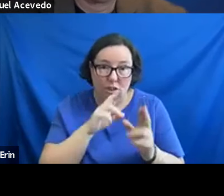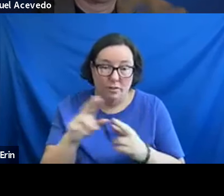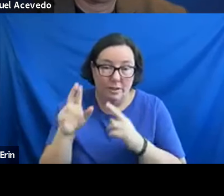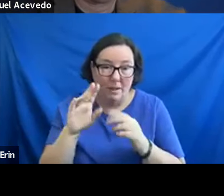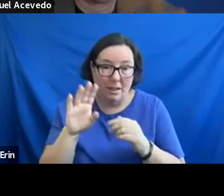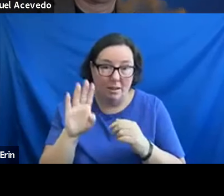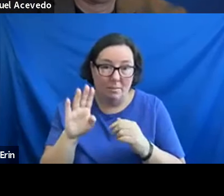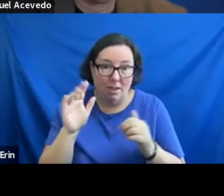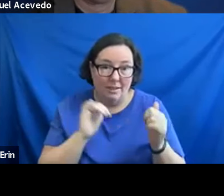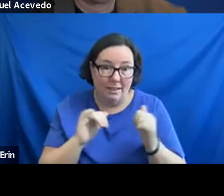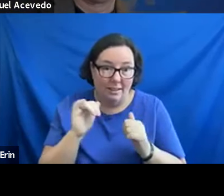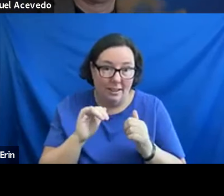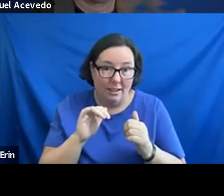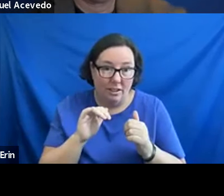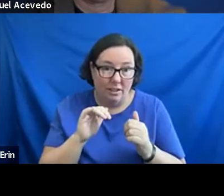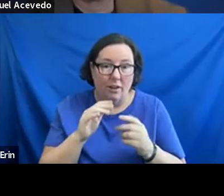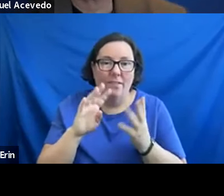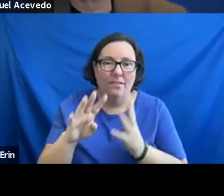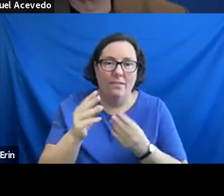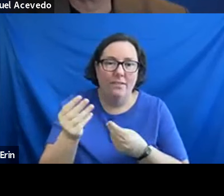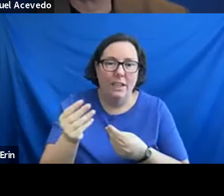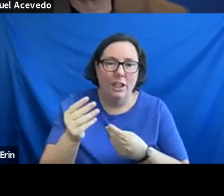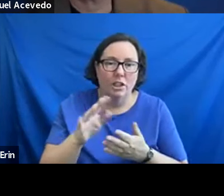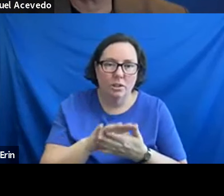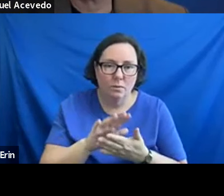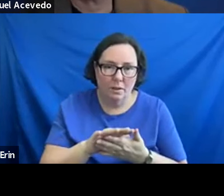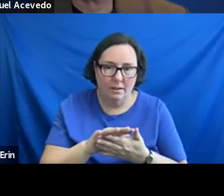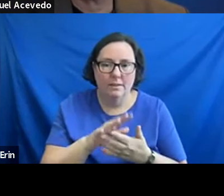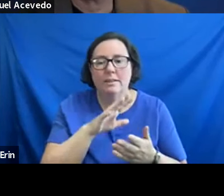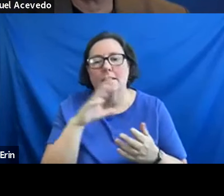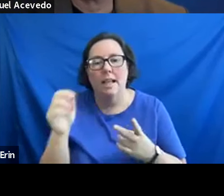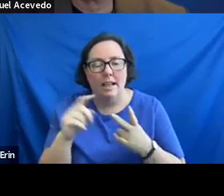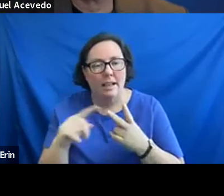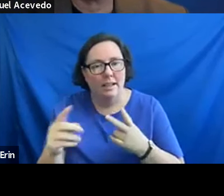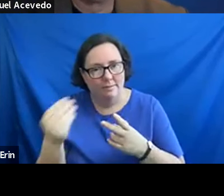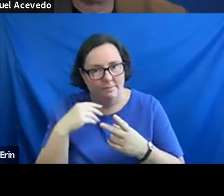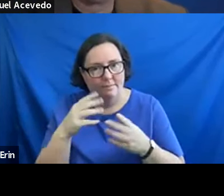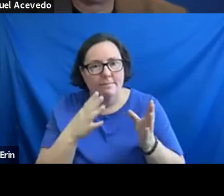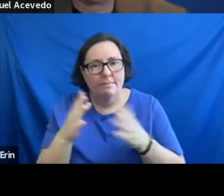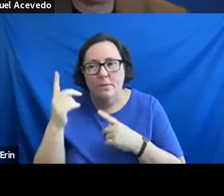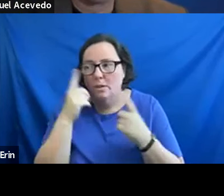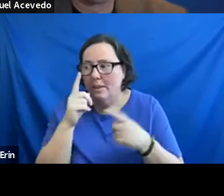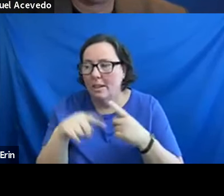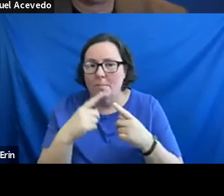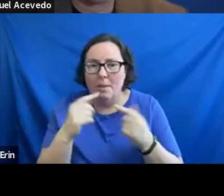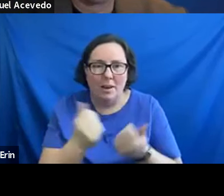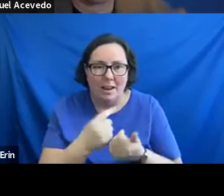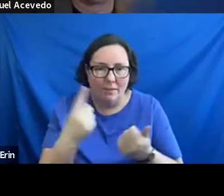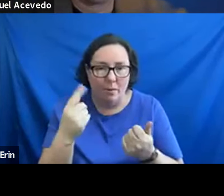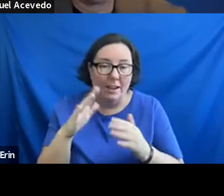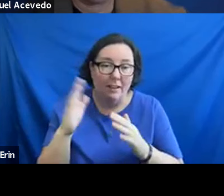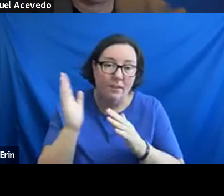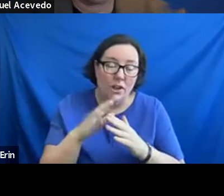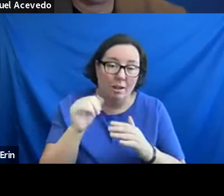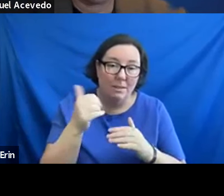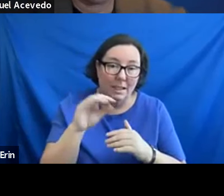Boston feeder schools and gives you a way of thinking about everyone. Then if you're doing the top 10%